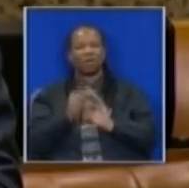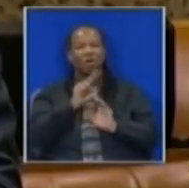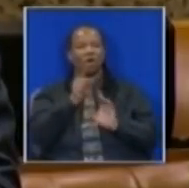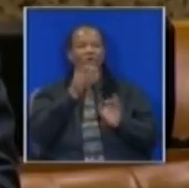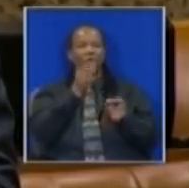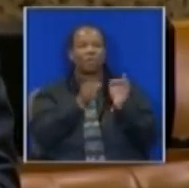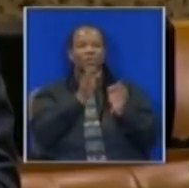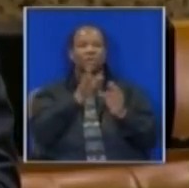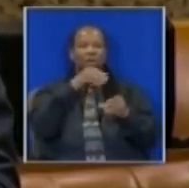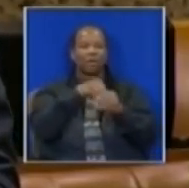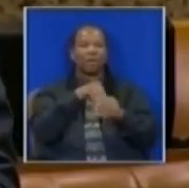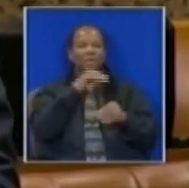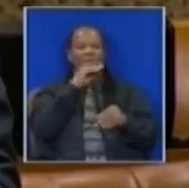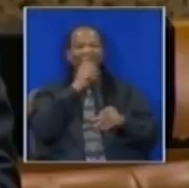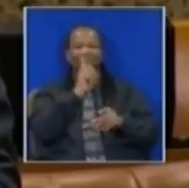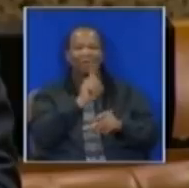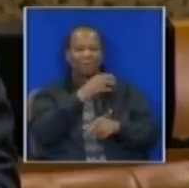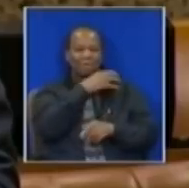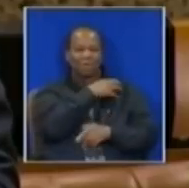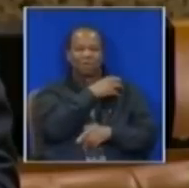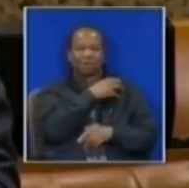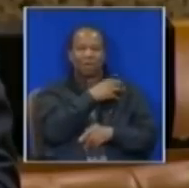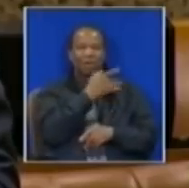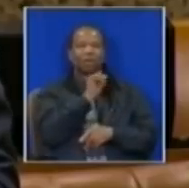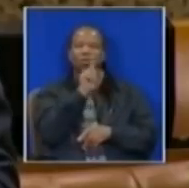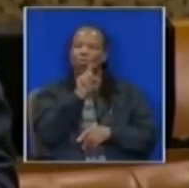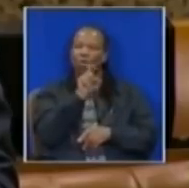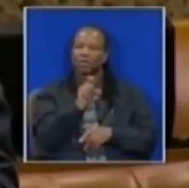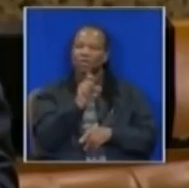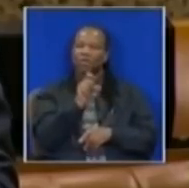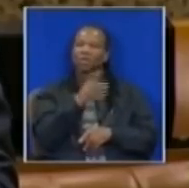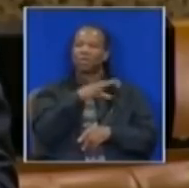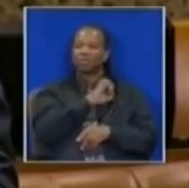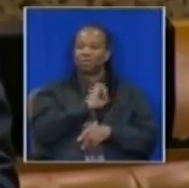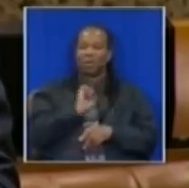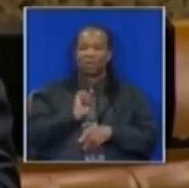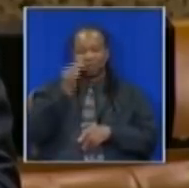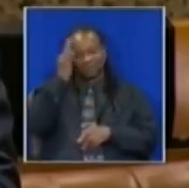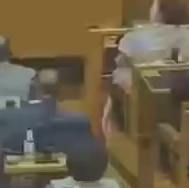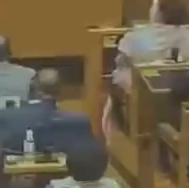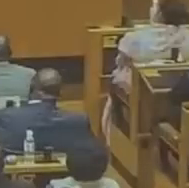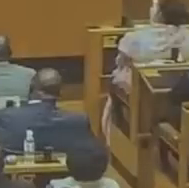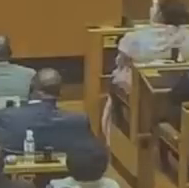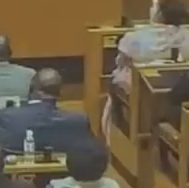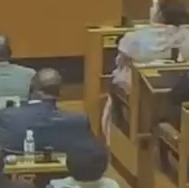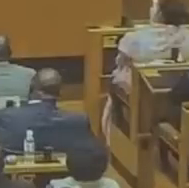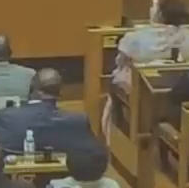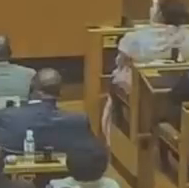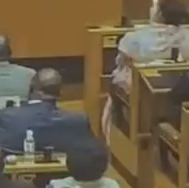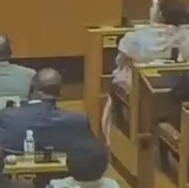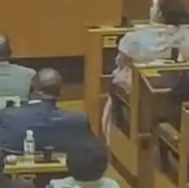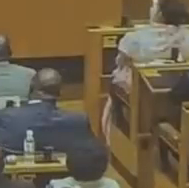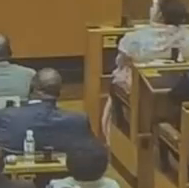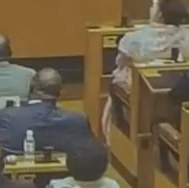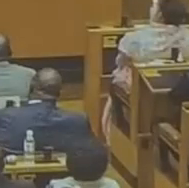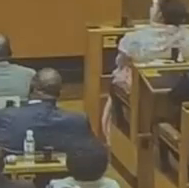to allow yet again Parliament to shirk its responsibility of oversight. Yeah. And what does the timeline look like for this process,